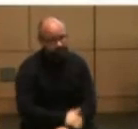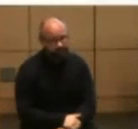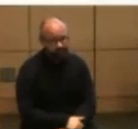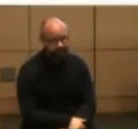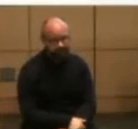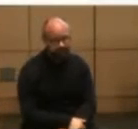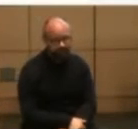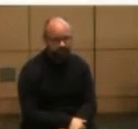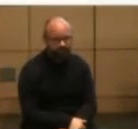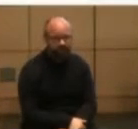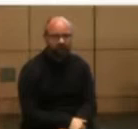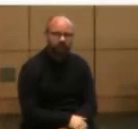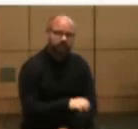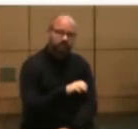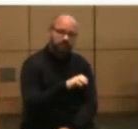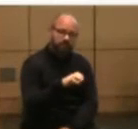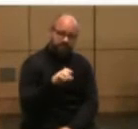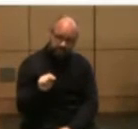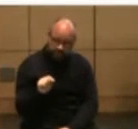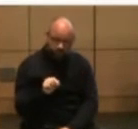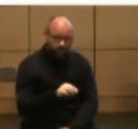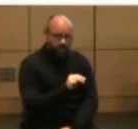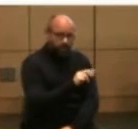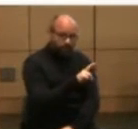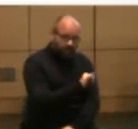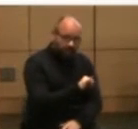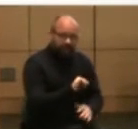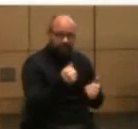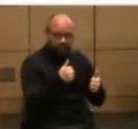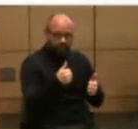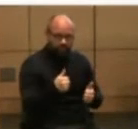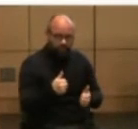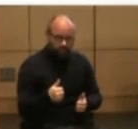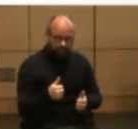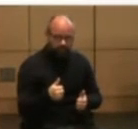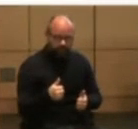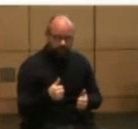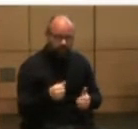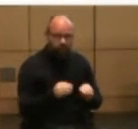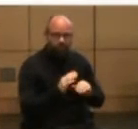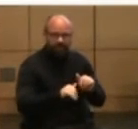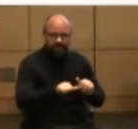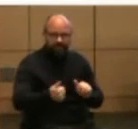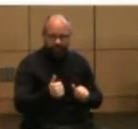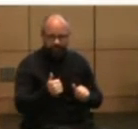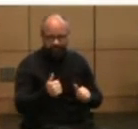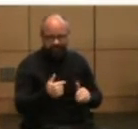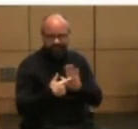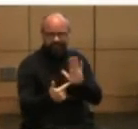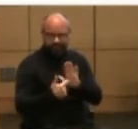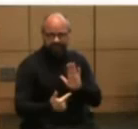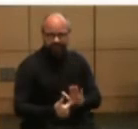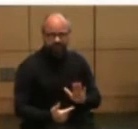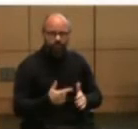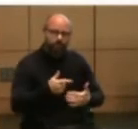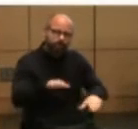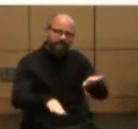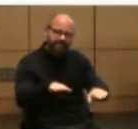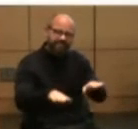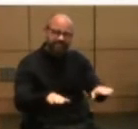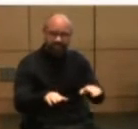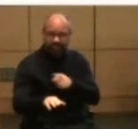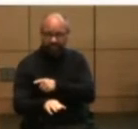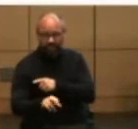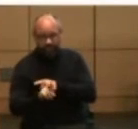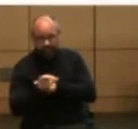We would get a CT or MRI if the hearing loss progresses or if there are other symptoms. And that's only because, again, we're balancing the risk of radiation